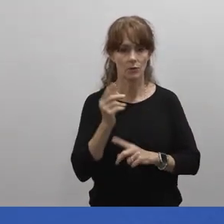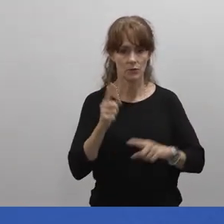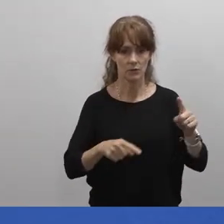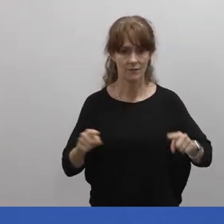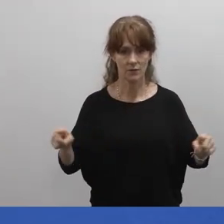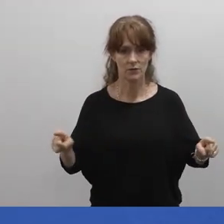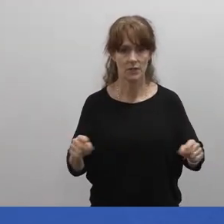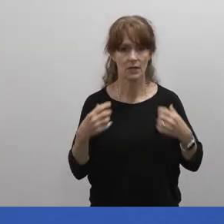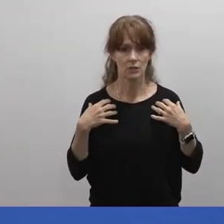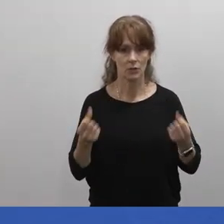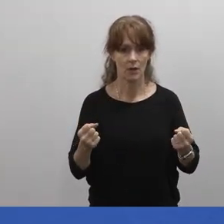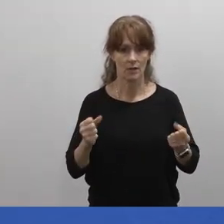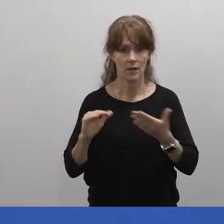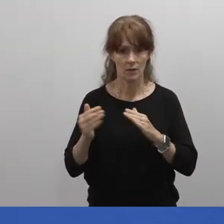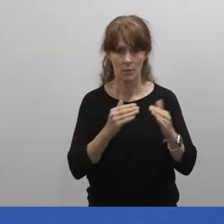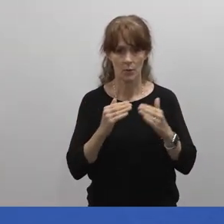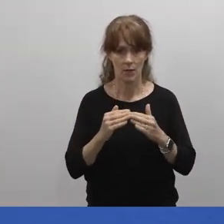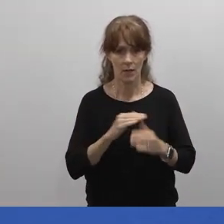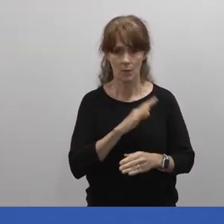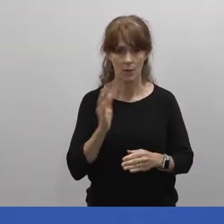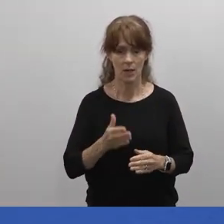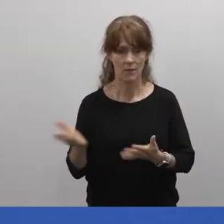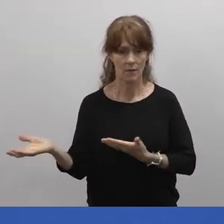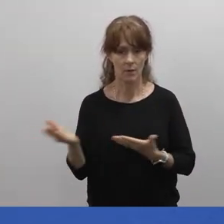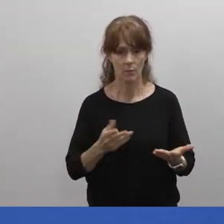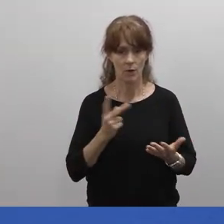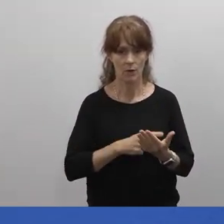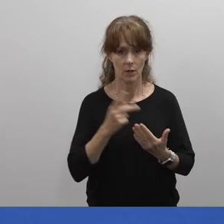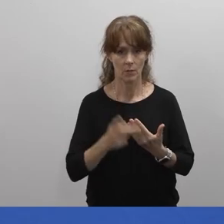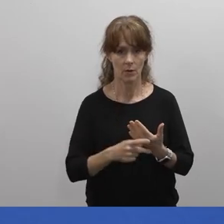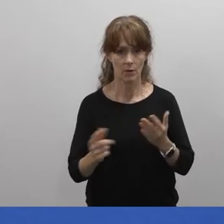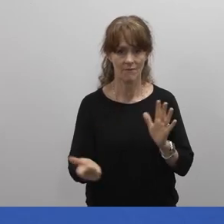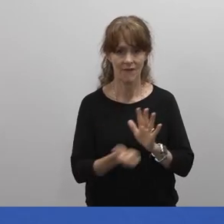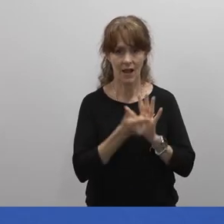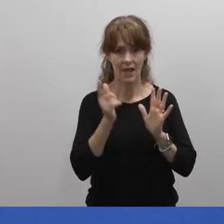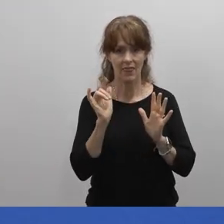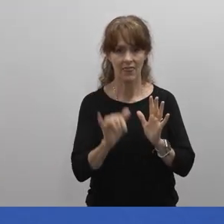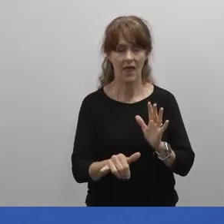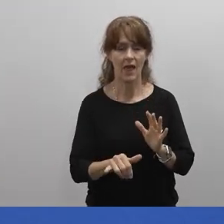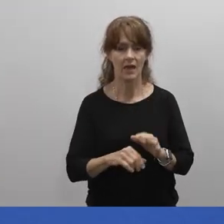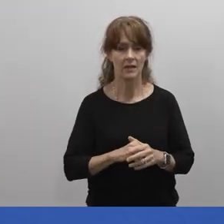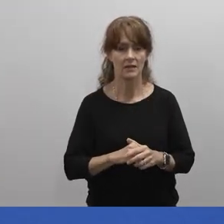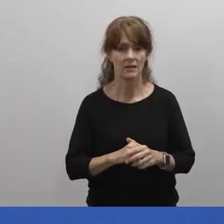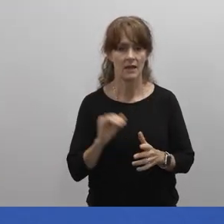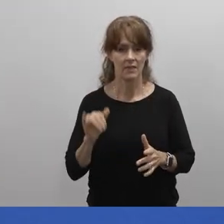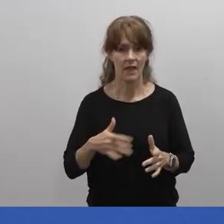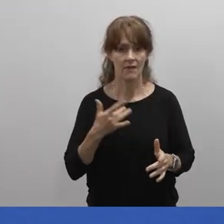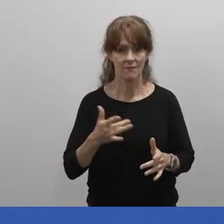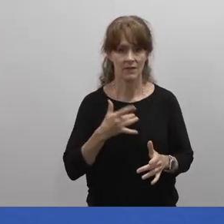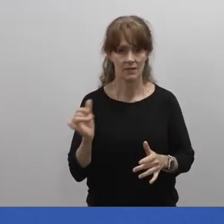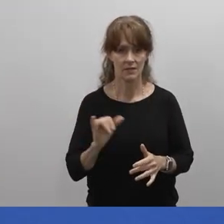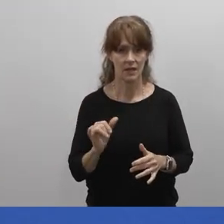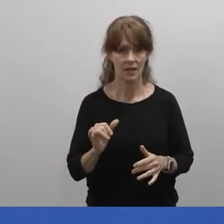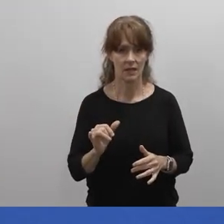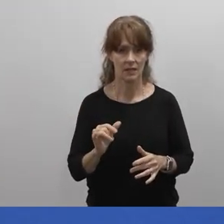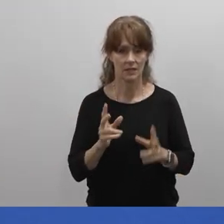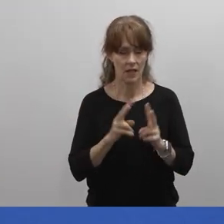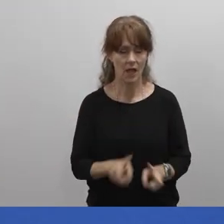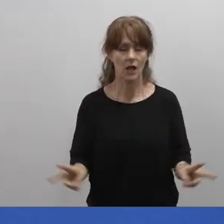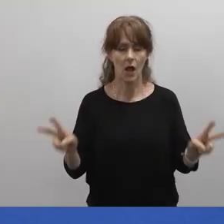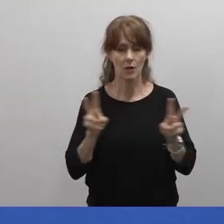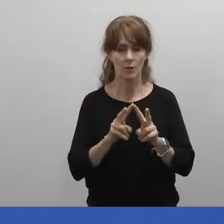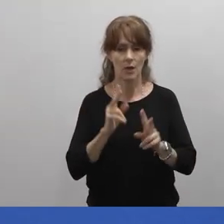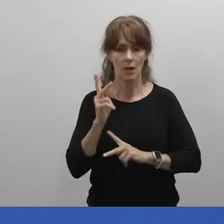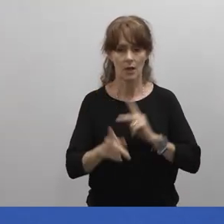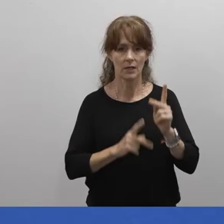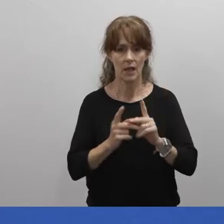and strength of our community, that we would never bring in a program that would violate that. That feels like a guardrail kind of